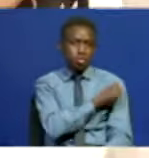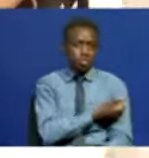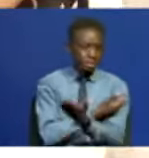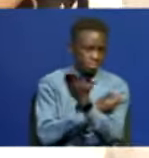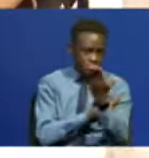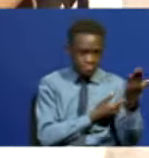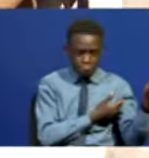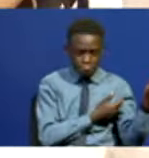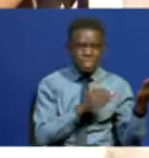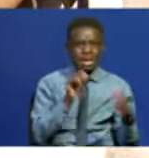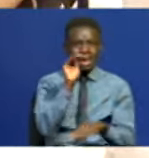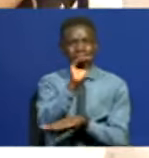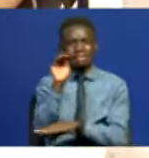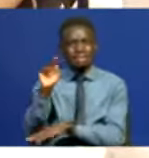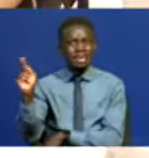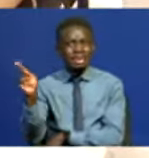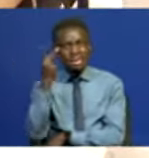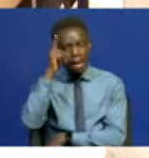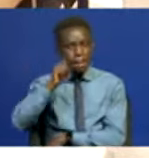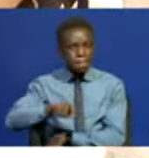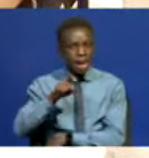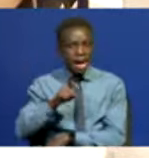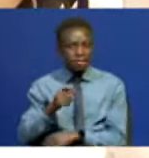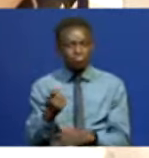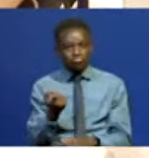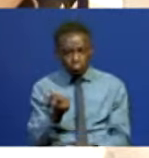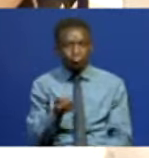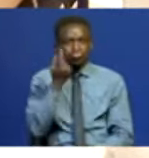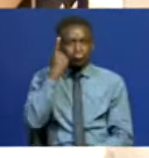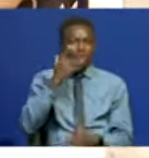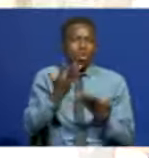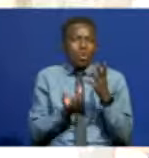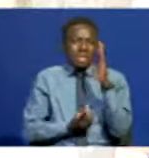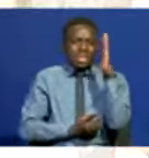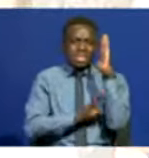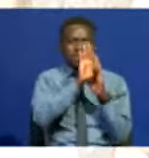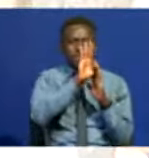for Kenyans to develop a culture of donating blood.